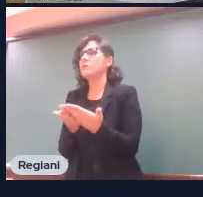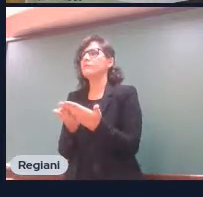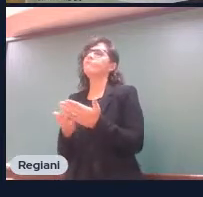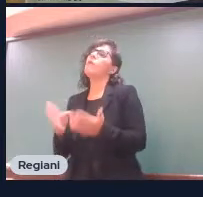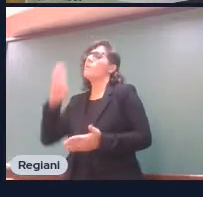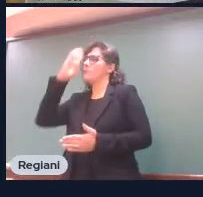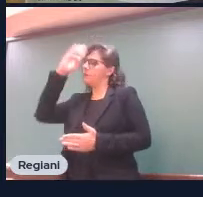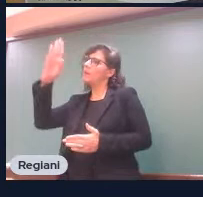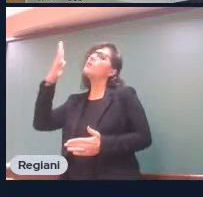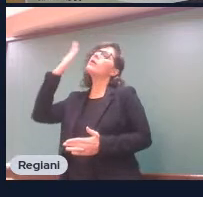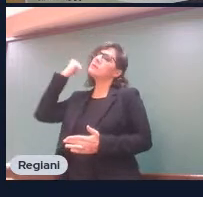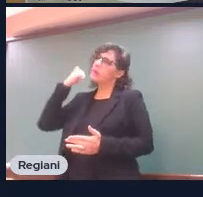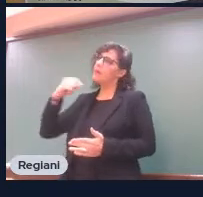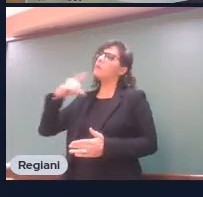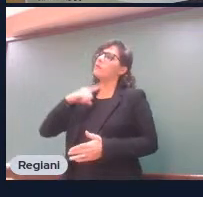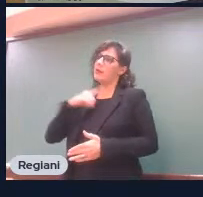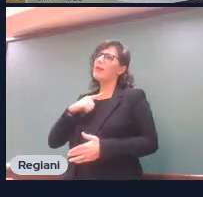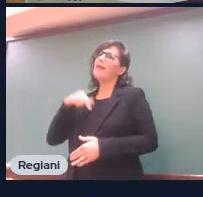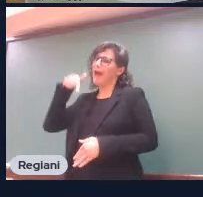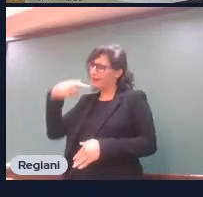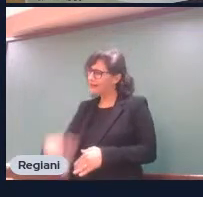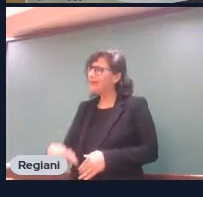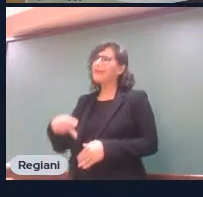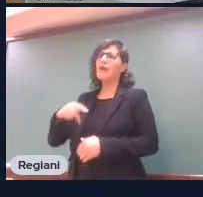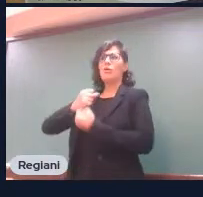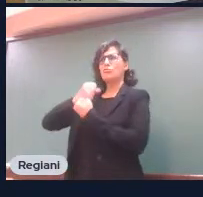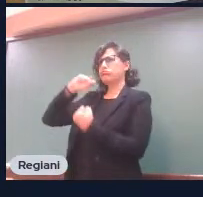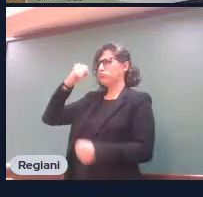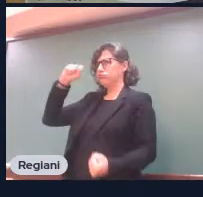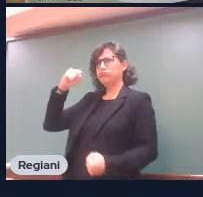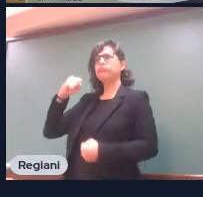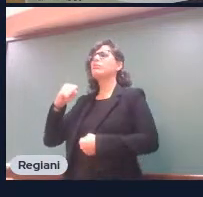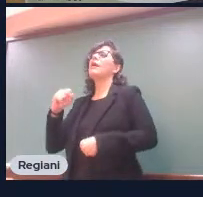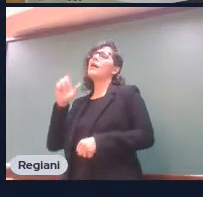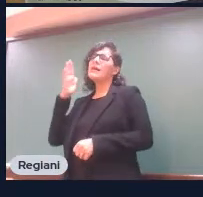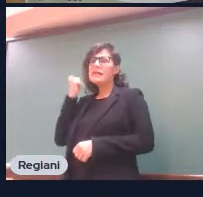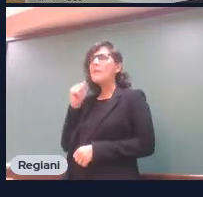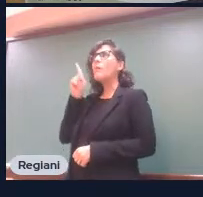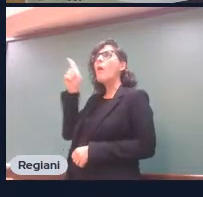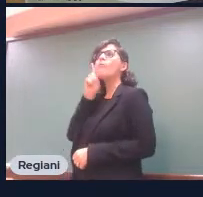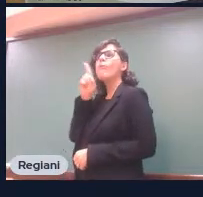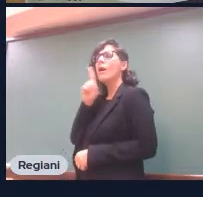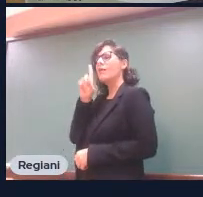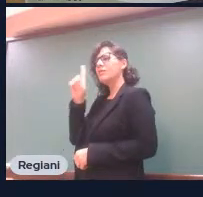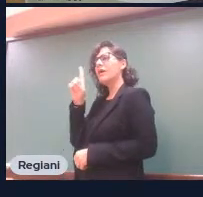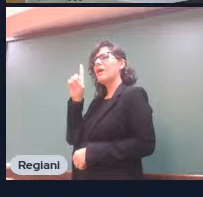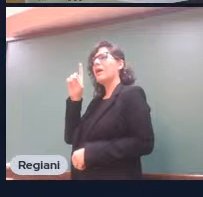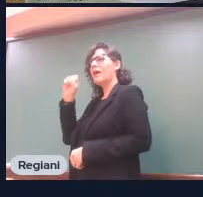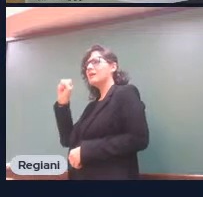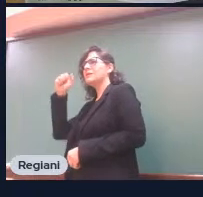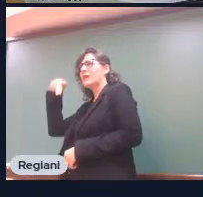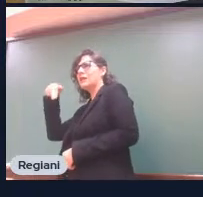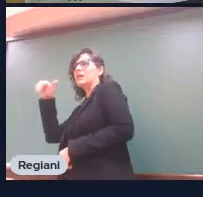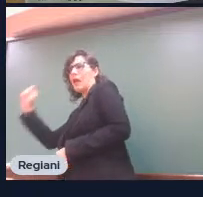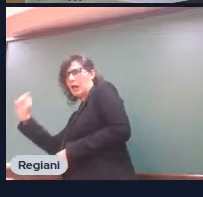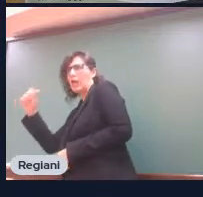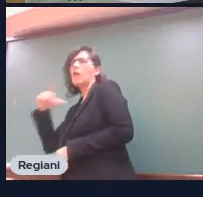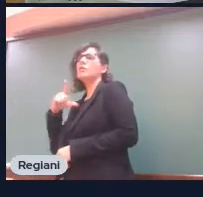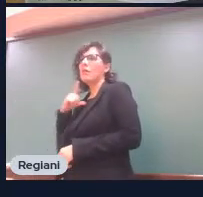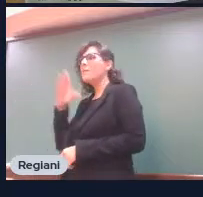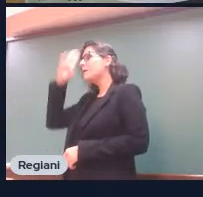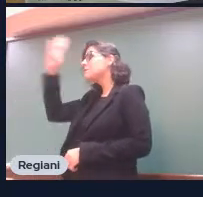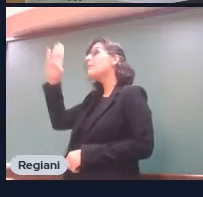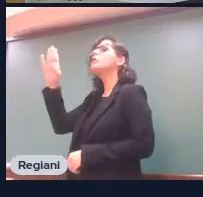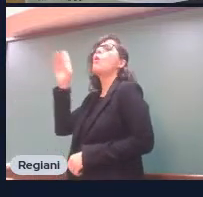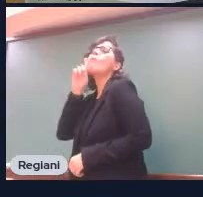continental associations. We heard that the DSNA, the Dictionary Society for North America, basically the United States